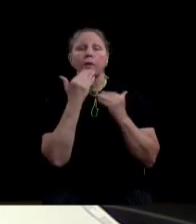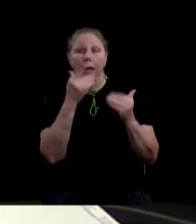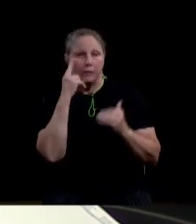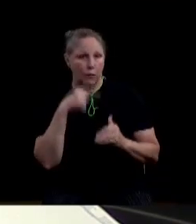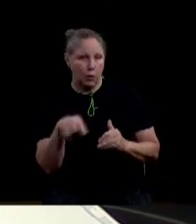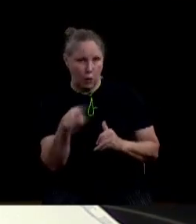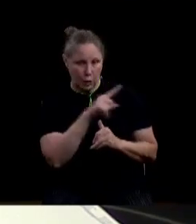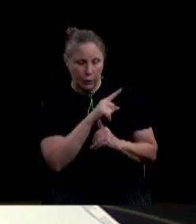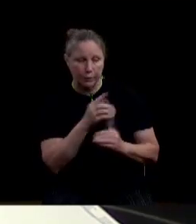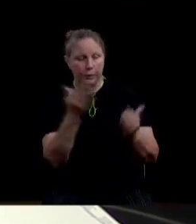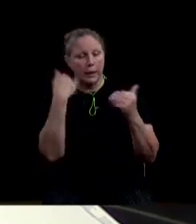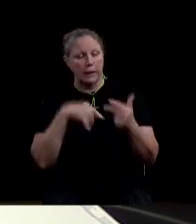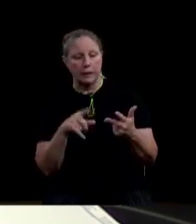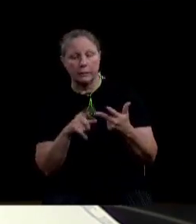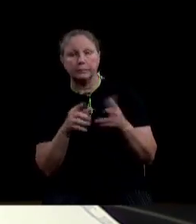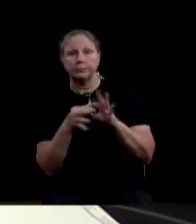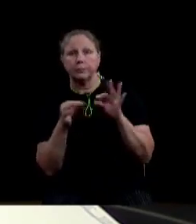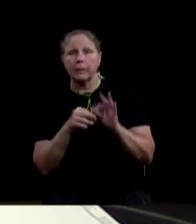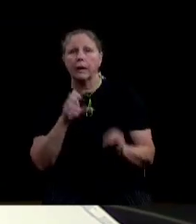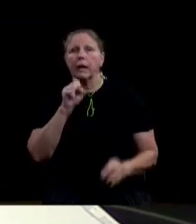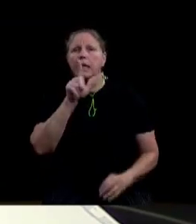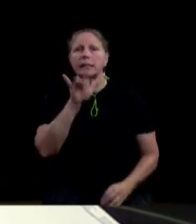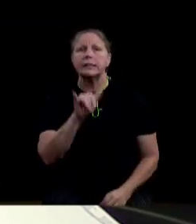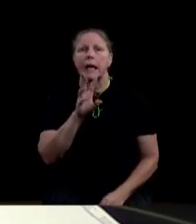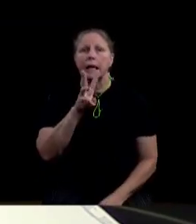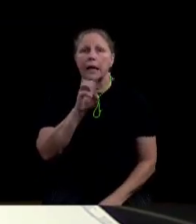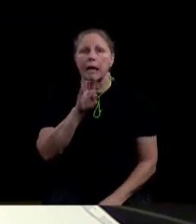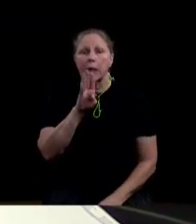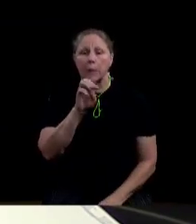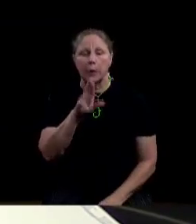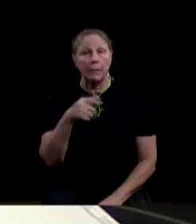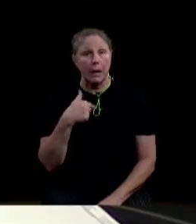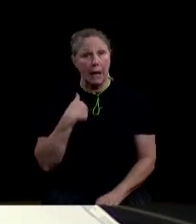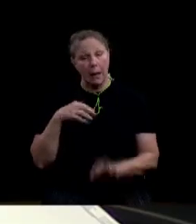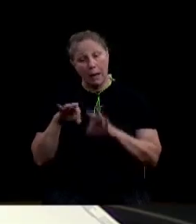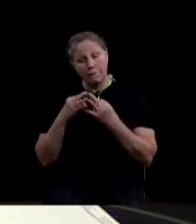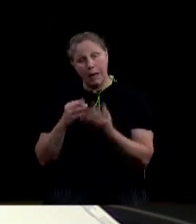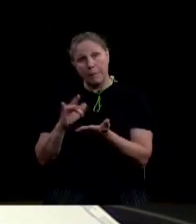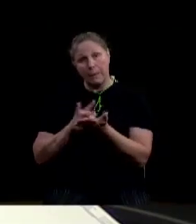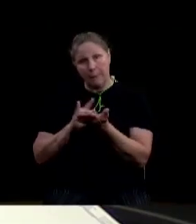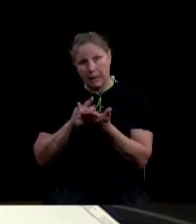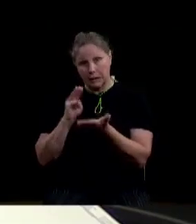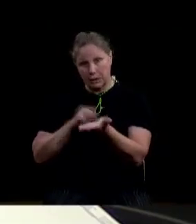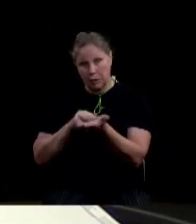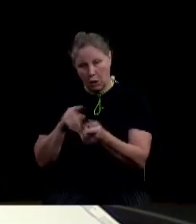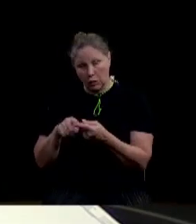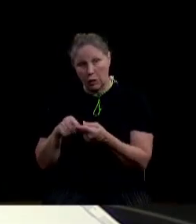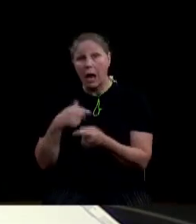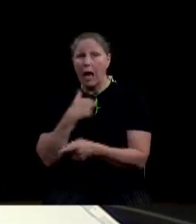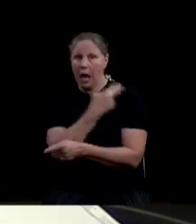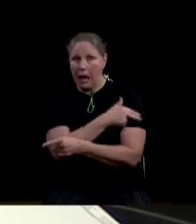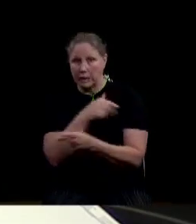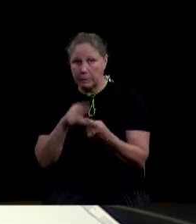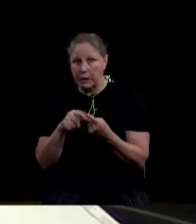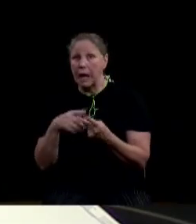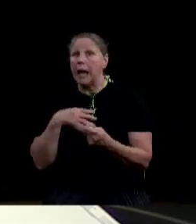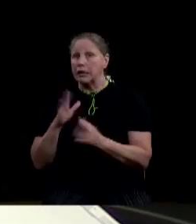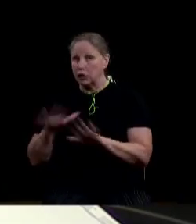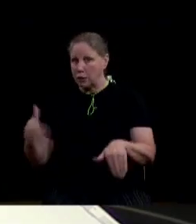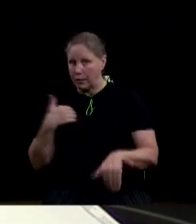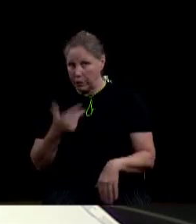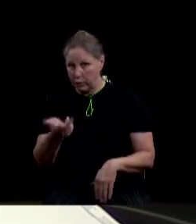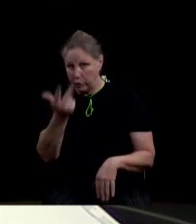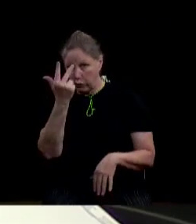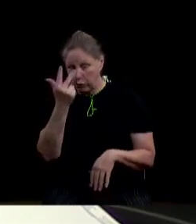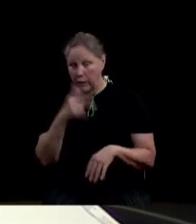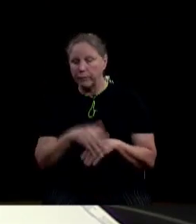Weaver. I am a family medicine doctor, hospitalist, and mother of 3, wife of a Baylor professor, and a concerned